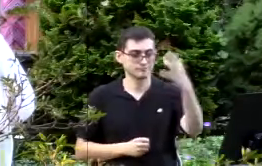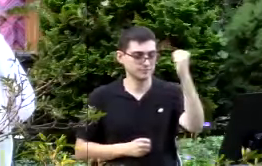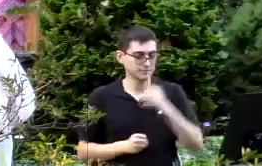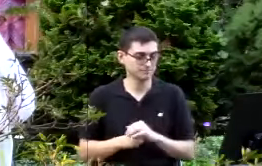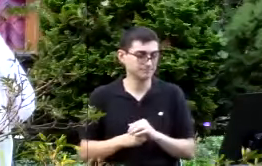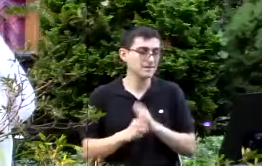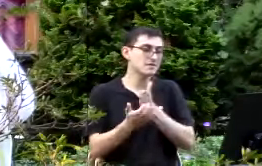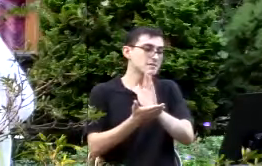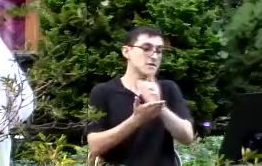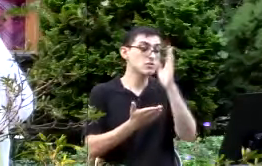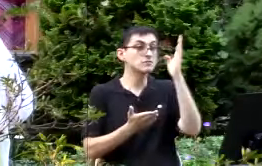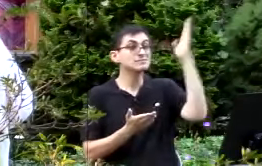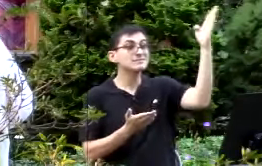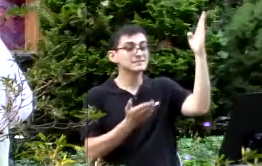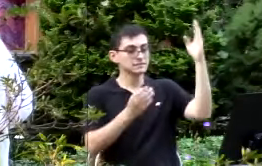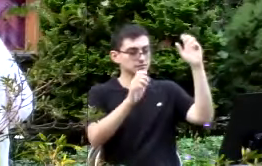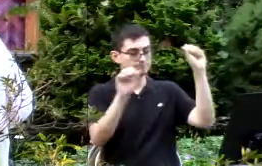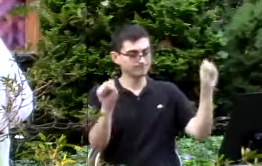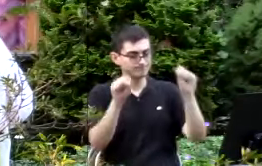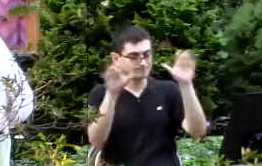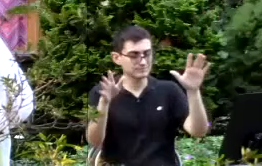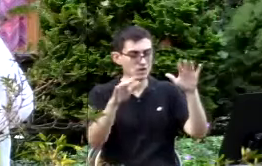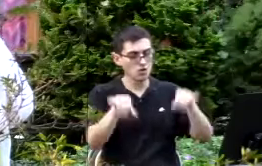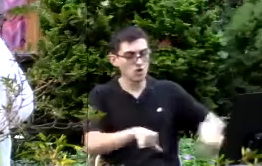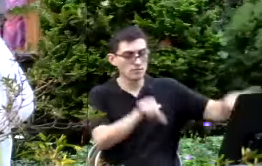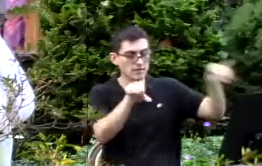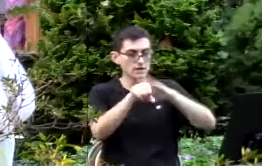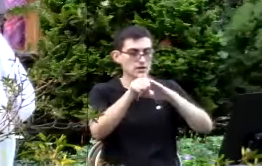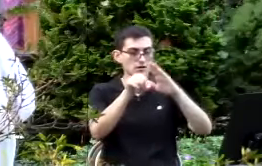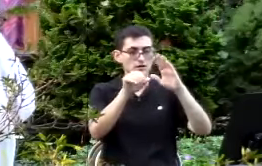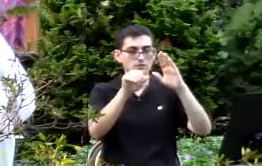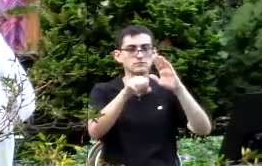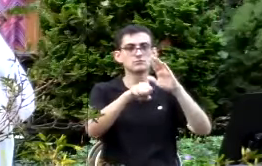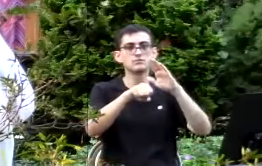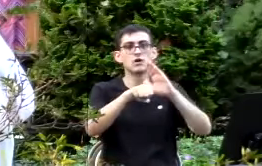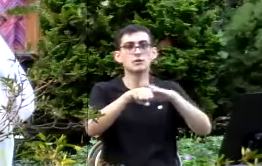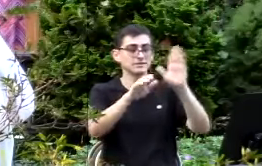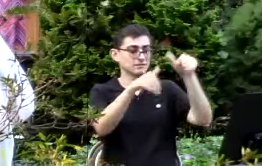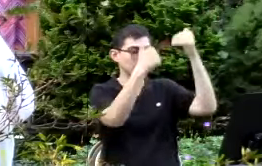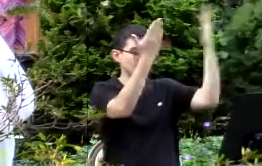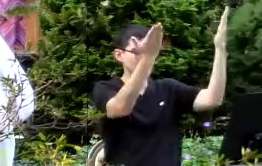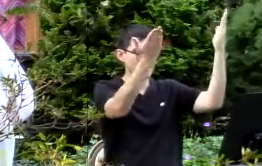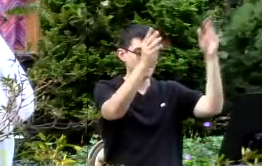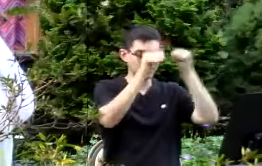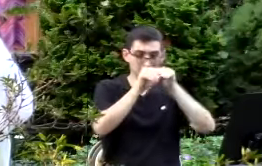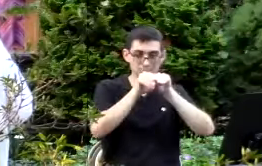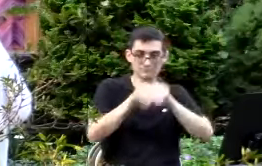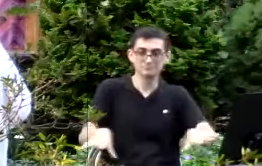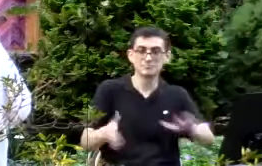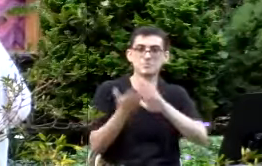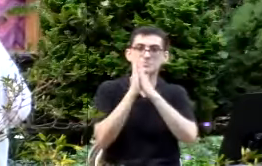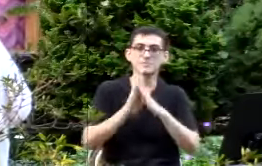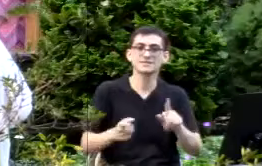harmony on high bring peace down to us, to all Israel, to all who are mourning, as we join together in saying, Amen. Amen.